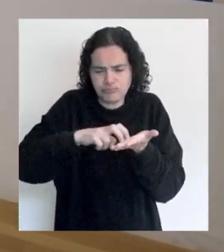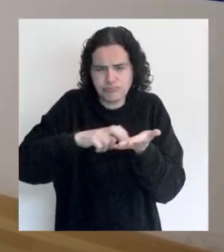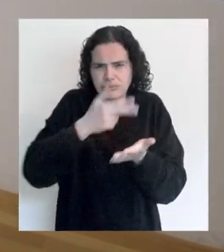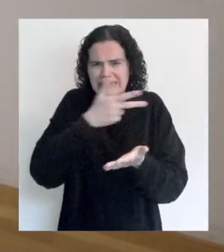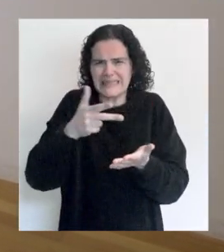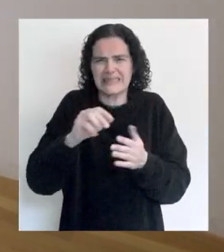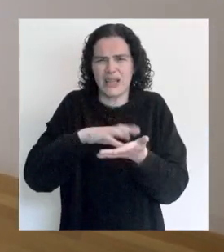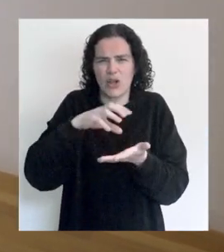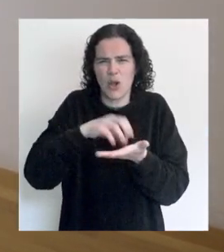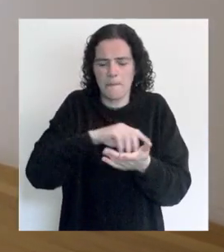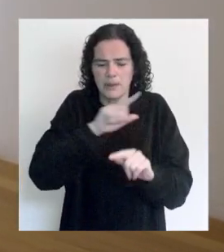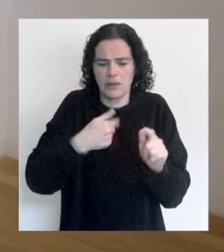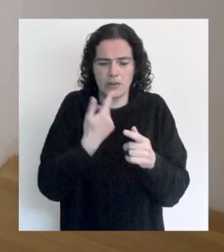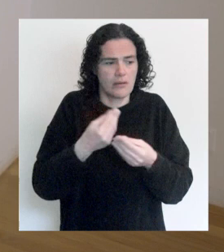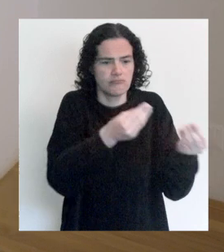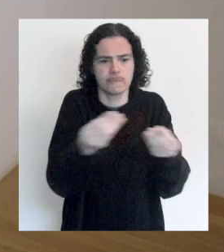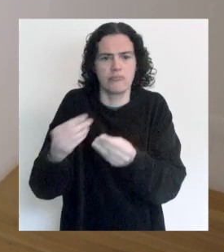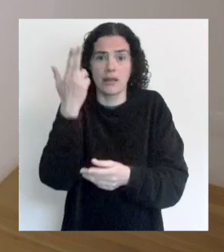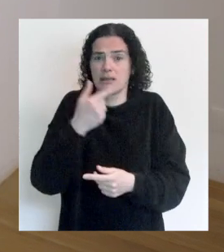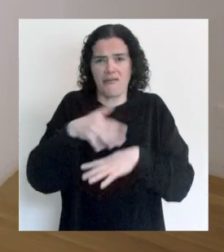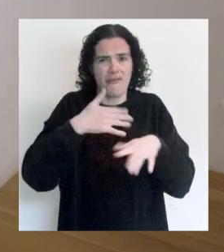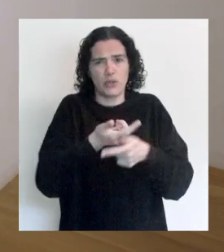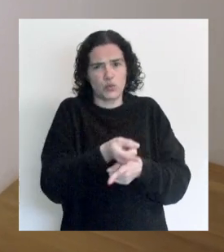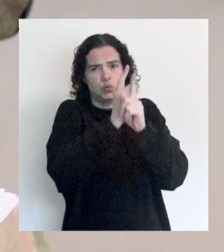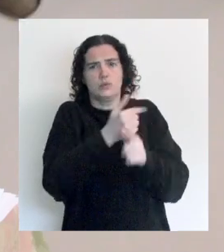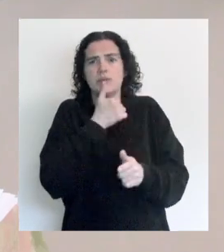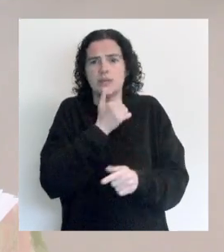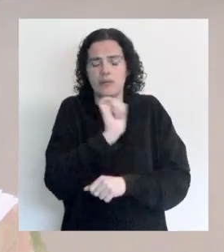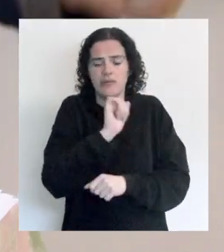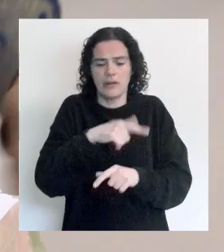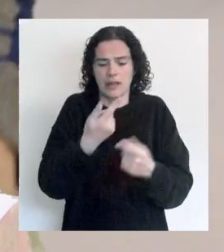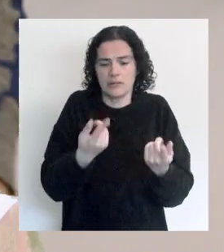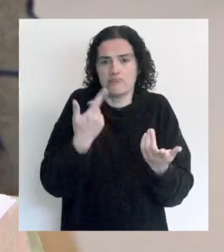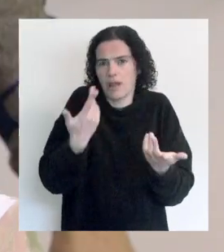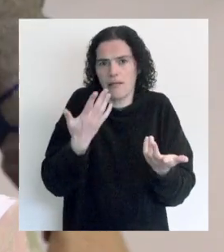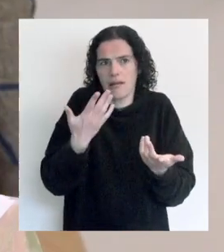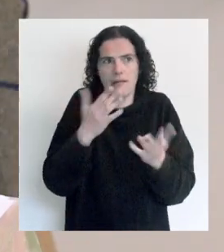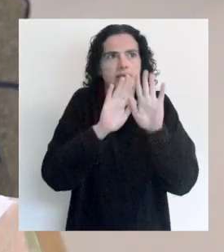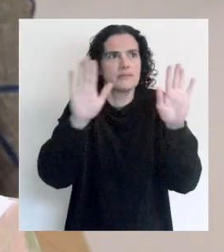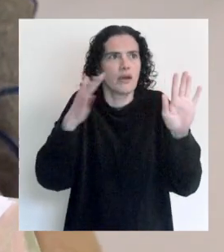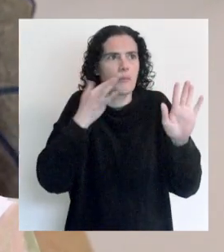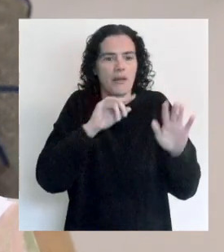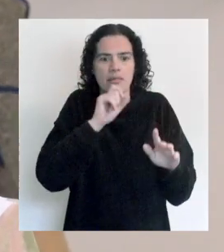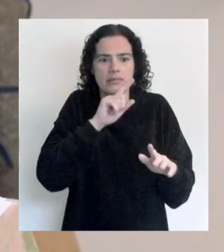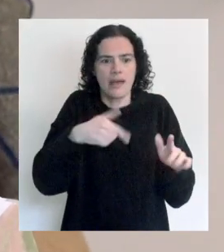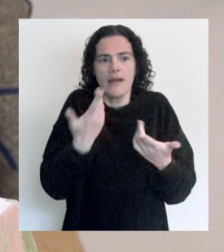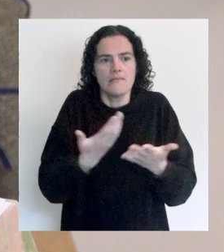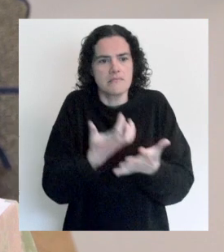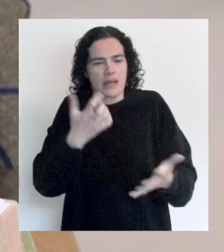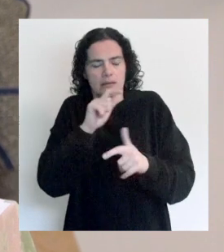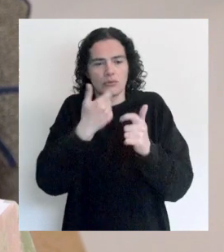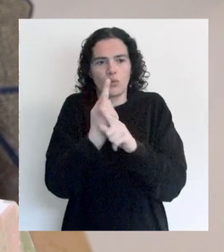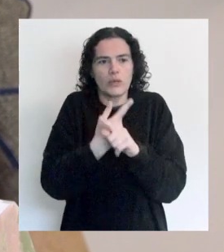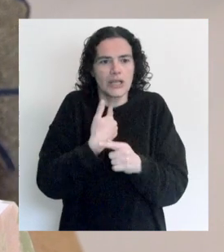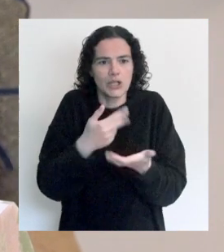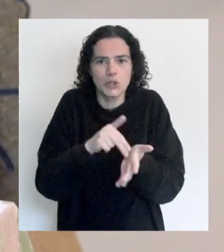100,000 copies, give a carte blanche to an artist, and they do with it whatever they want. So in that sense, it's a mobile exhibition which can bring art where